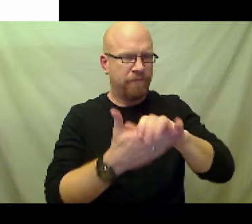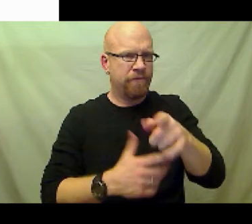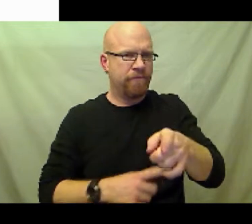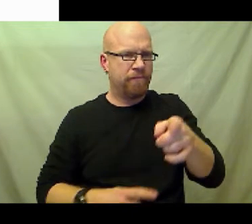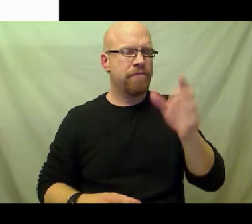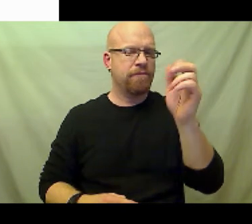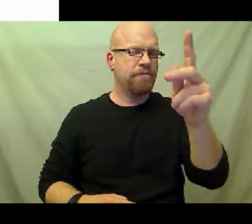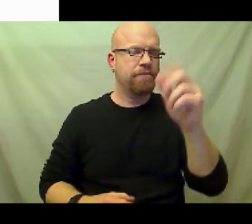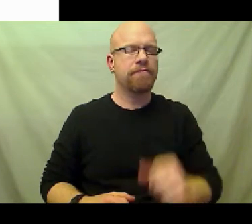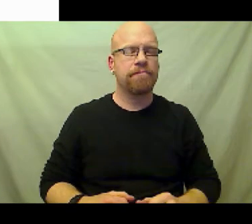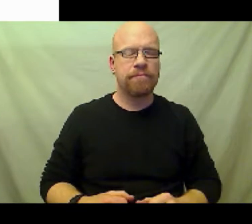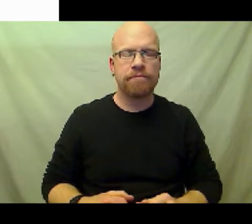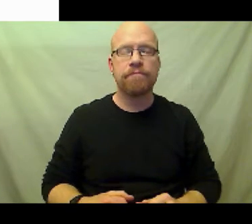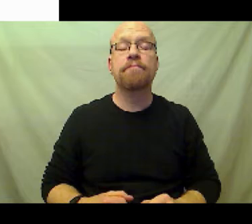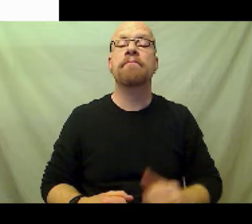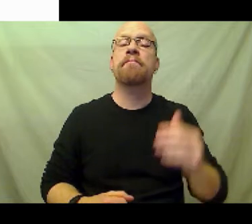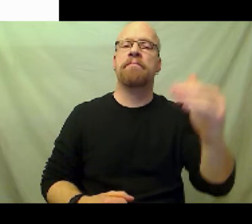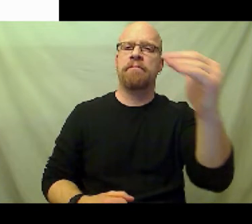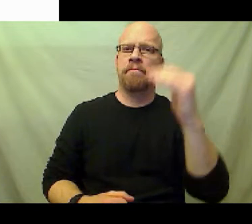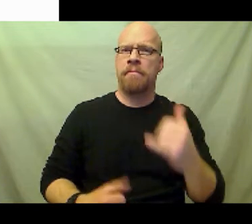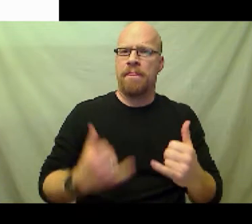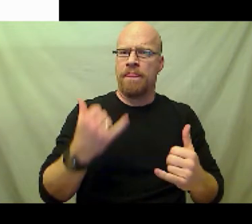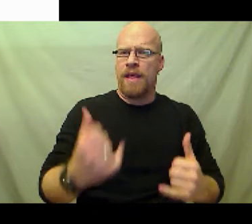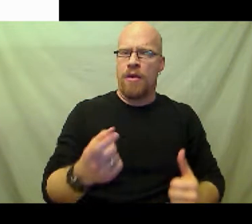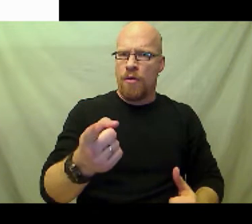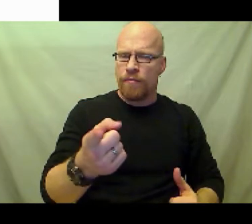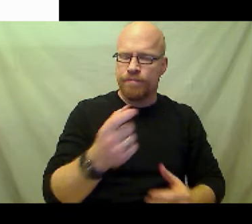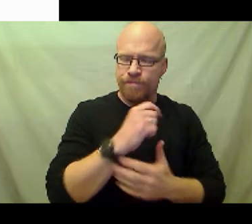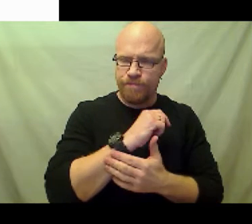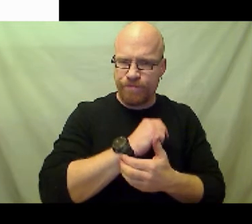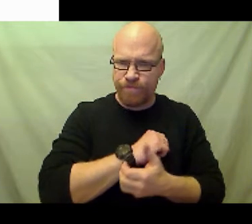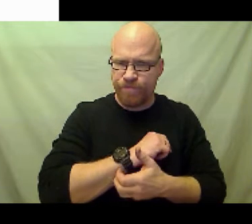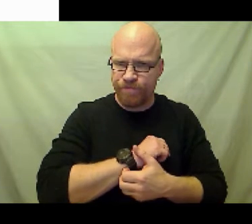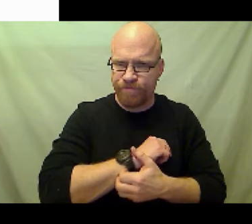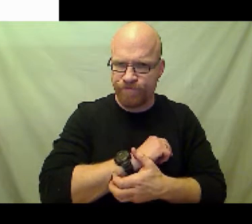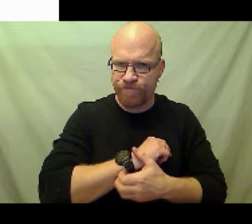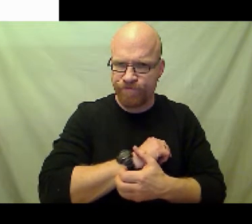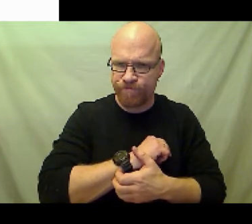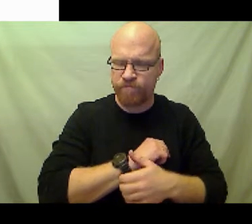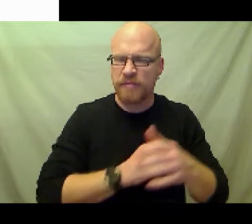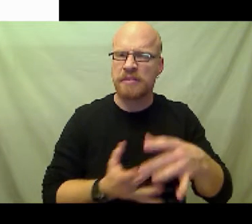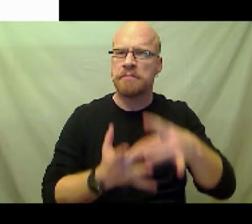name of the vlog, I believe, in previous vlogs. And now,